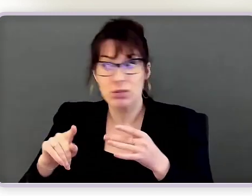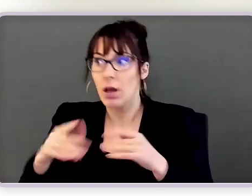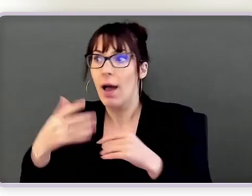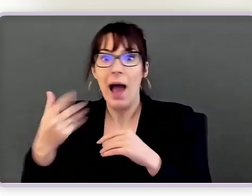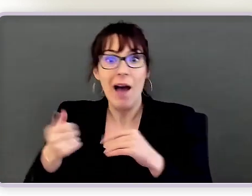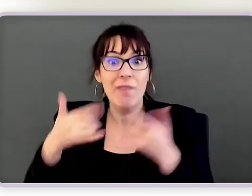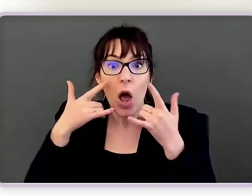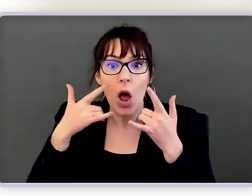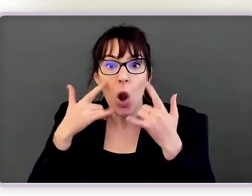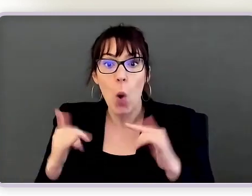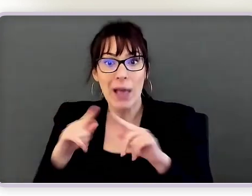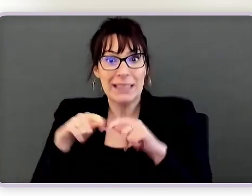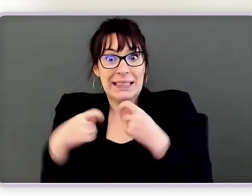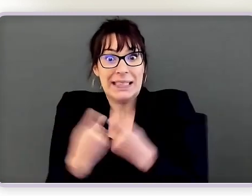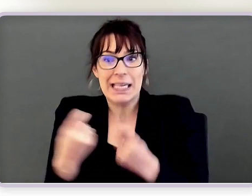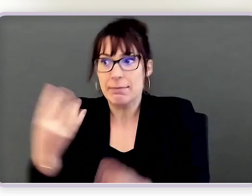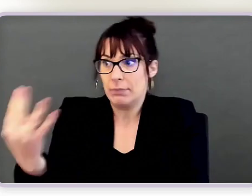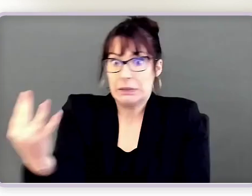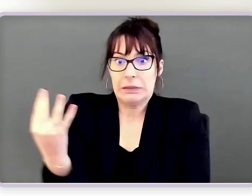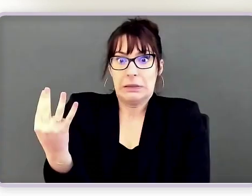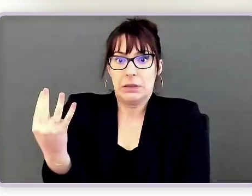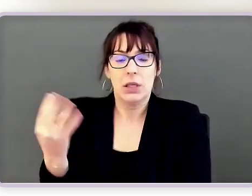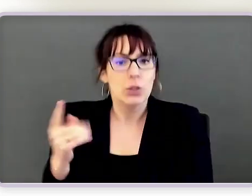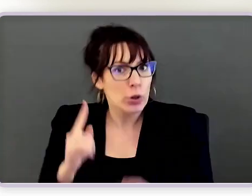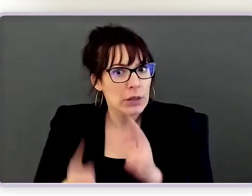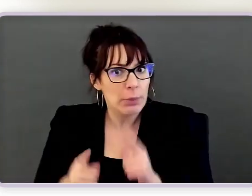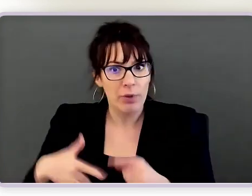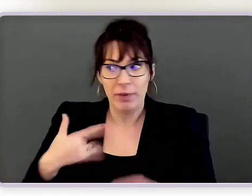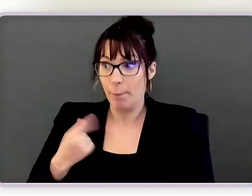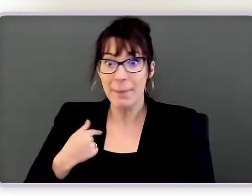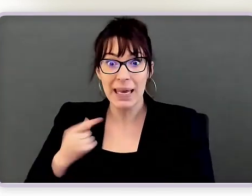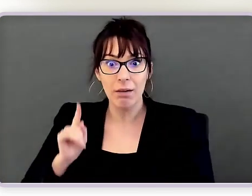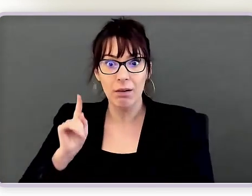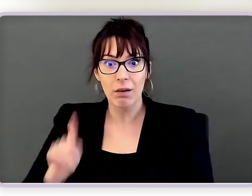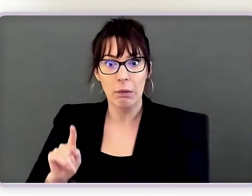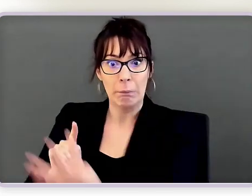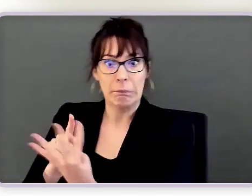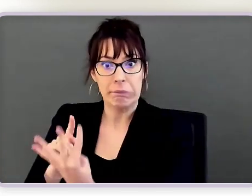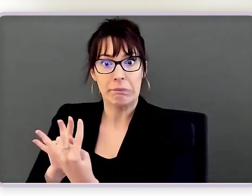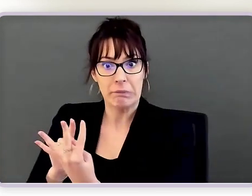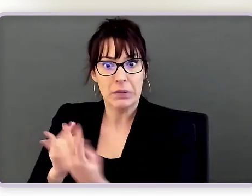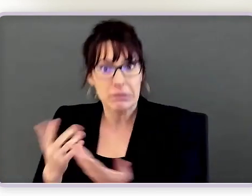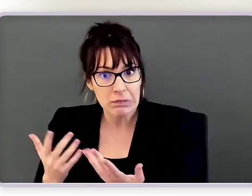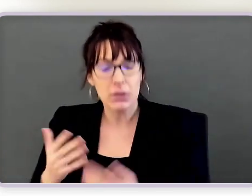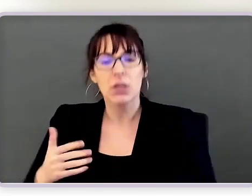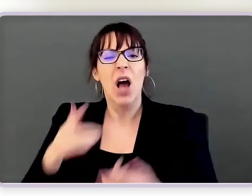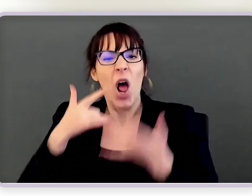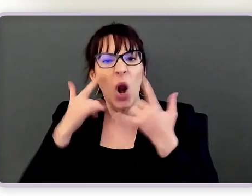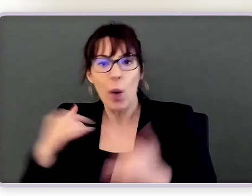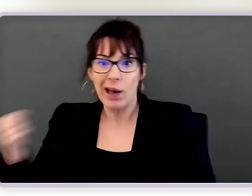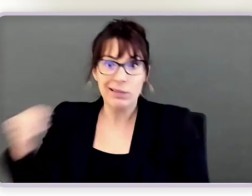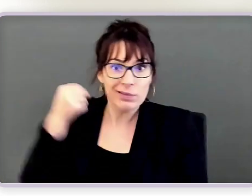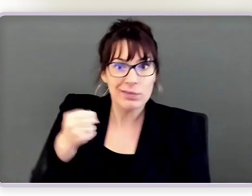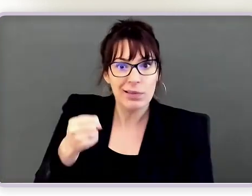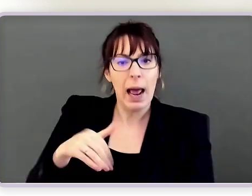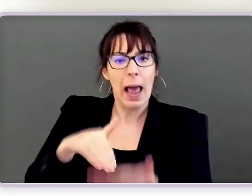sometimes it's about feeling more confident if you have a lawyer there. It doesn't mean as an advocate that you,